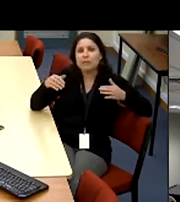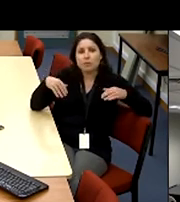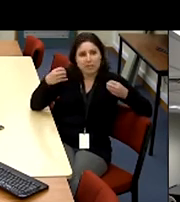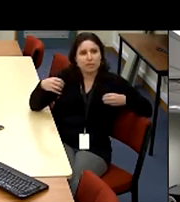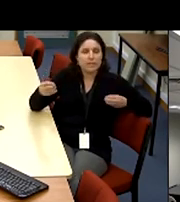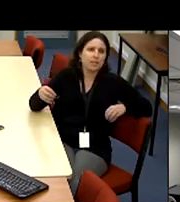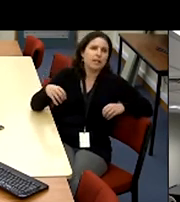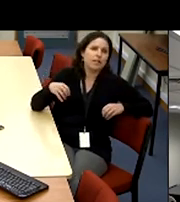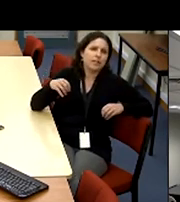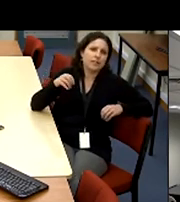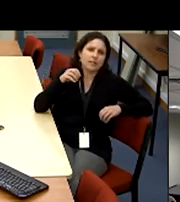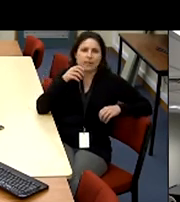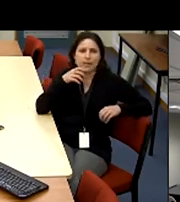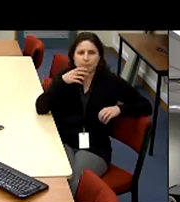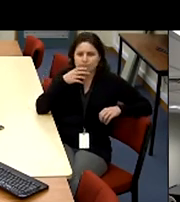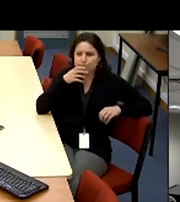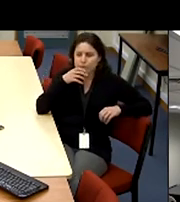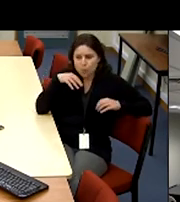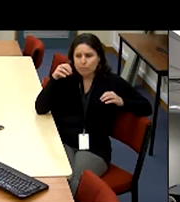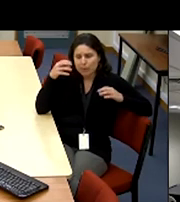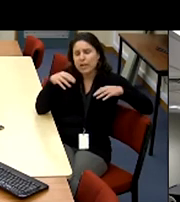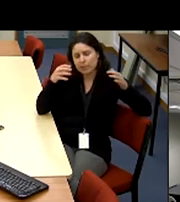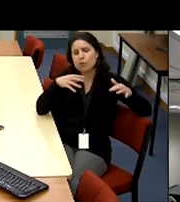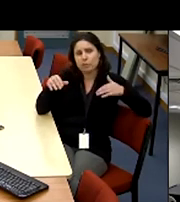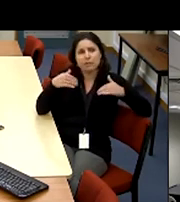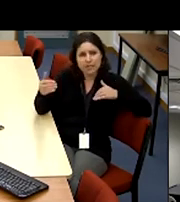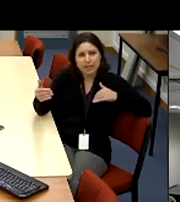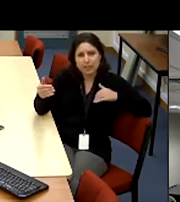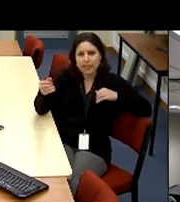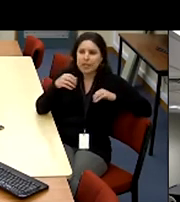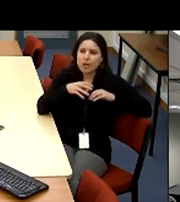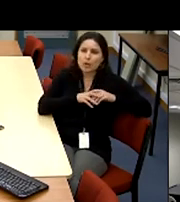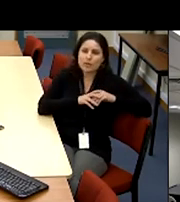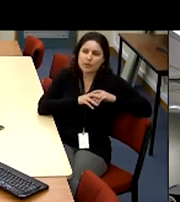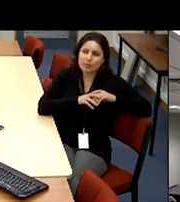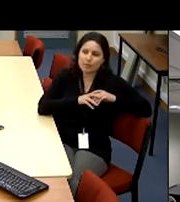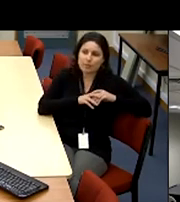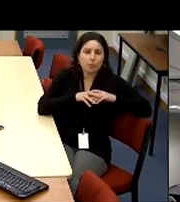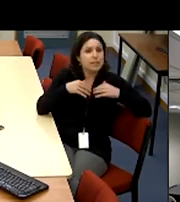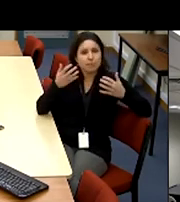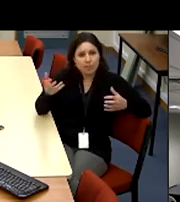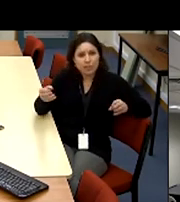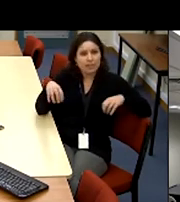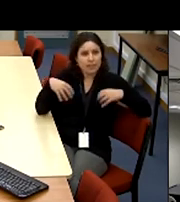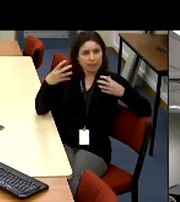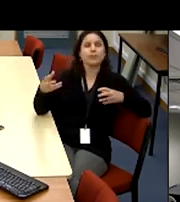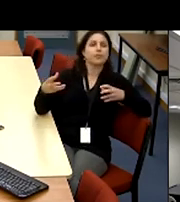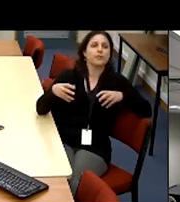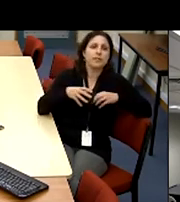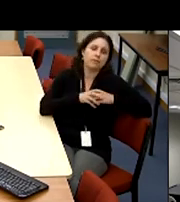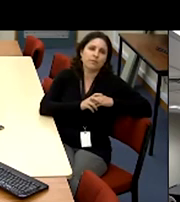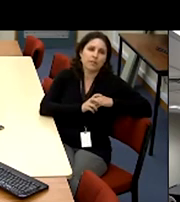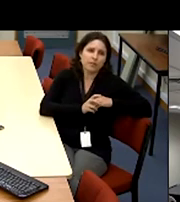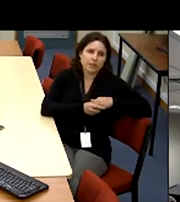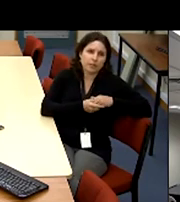a number of women at risk categories, or people who come in on the women at risk category, also people with disabilities and health